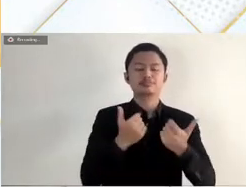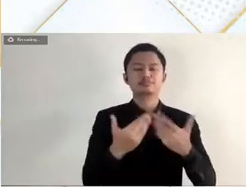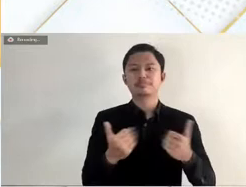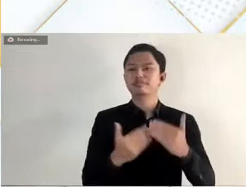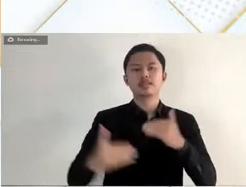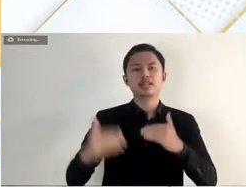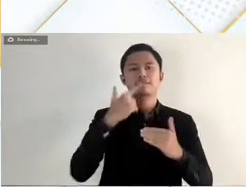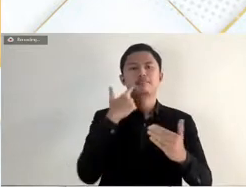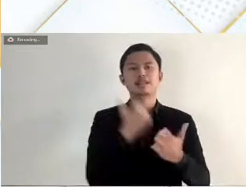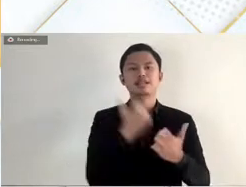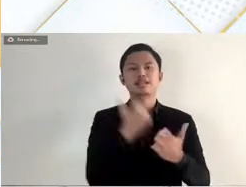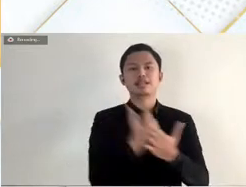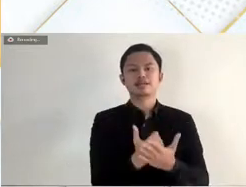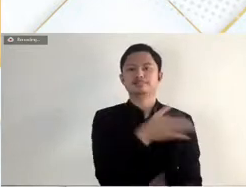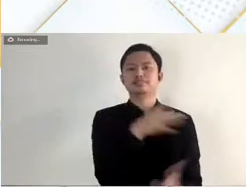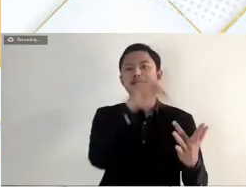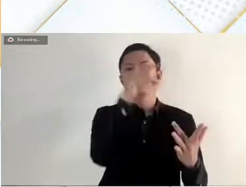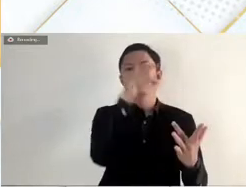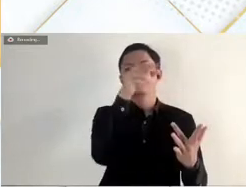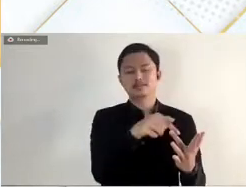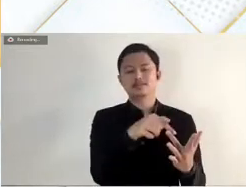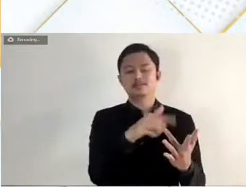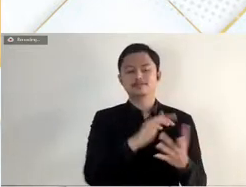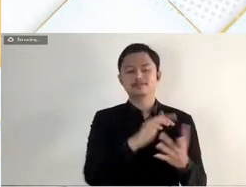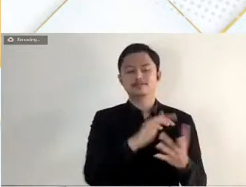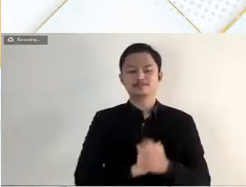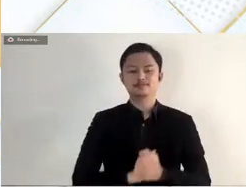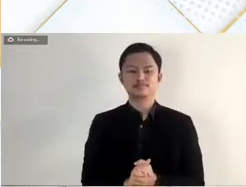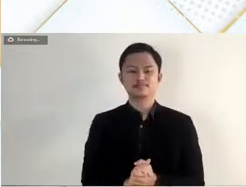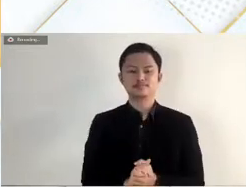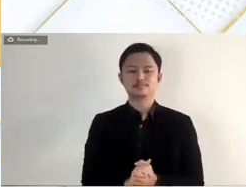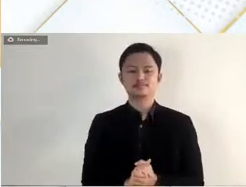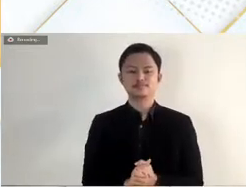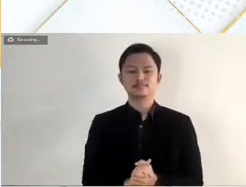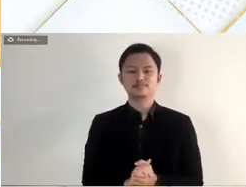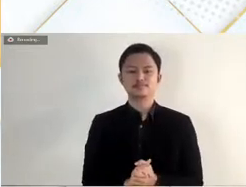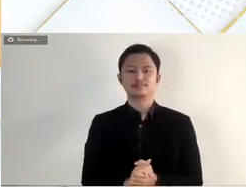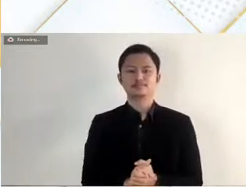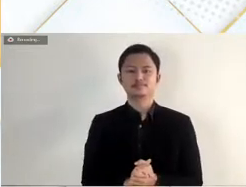In 2020, the twin resolution